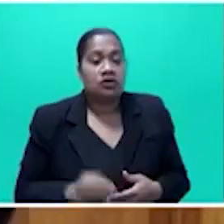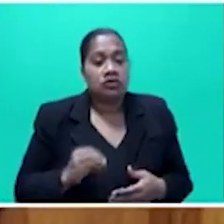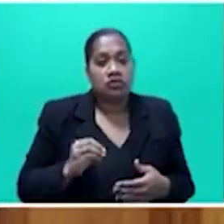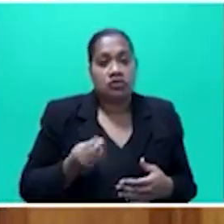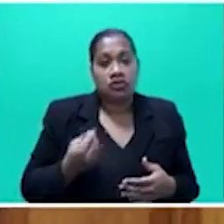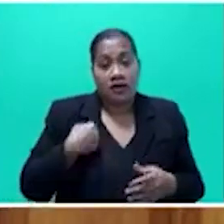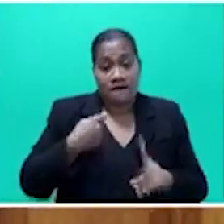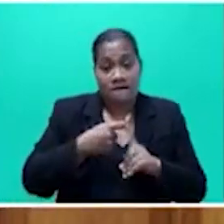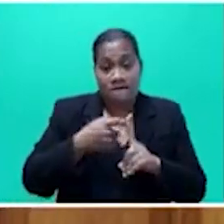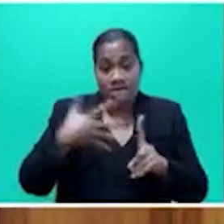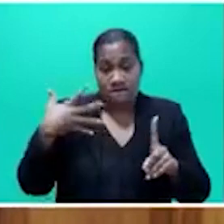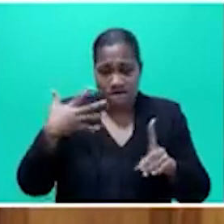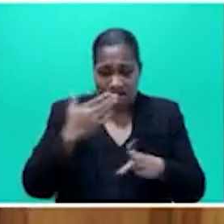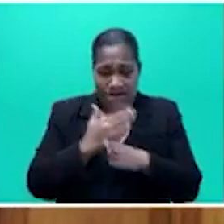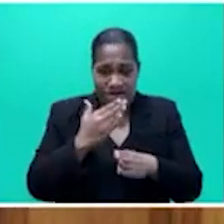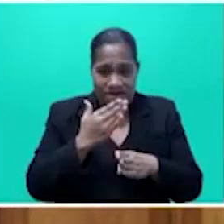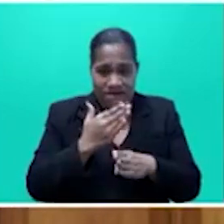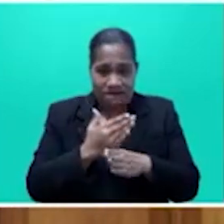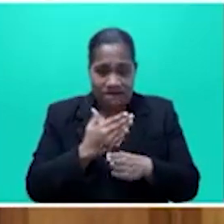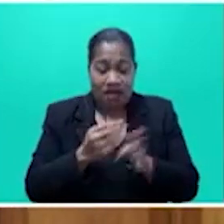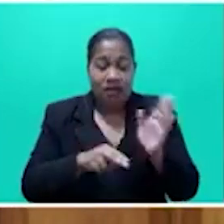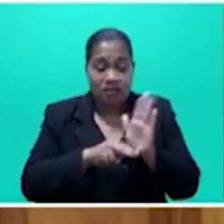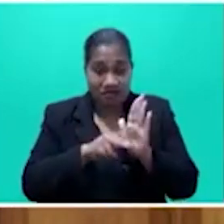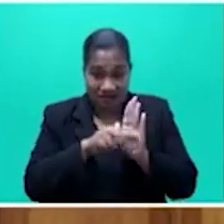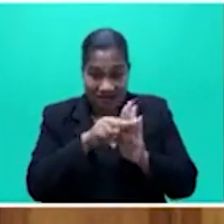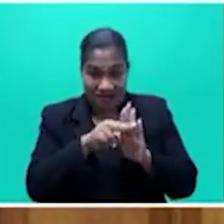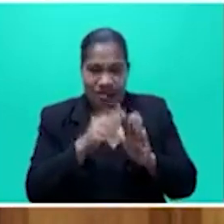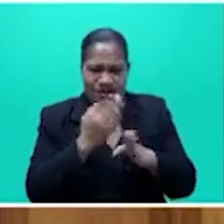as a former hotelier, I would welcome these